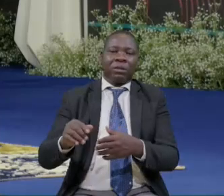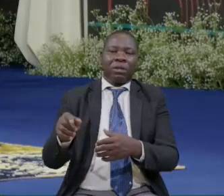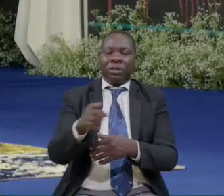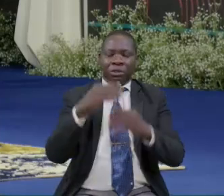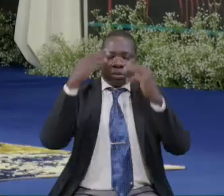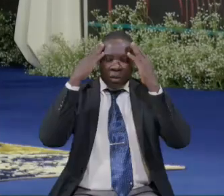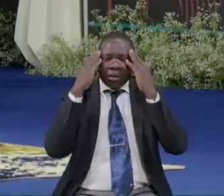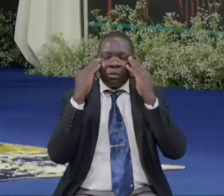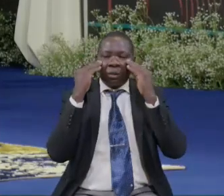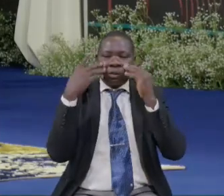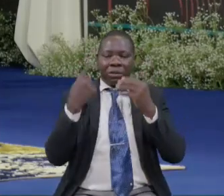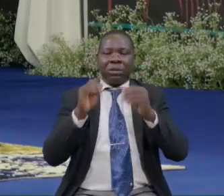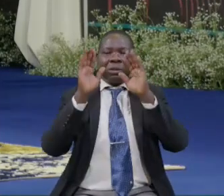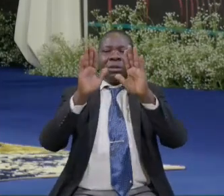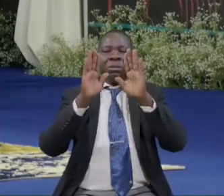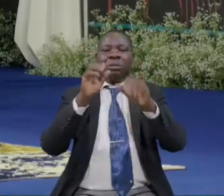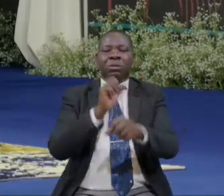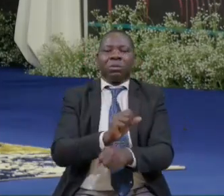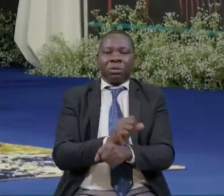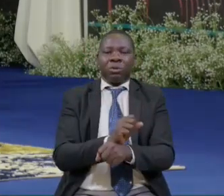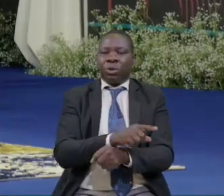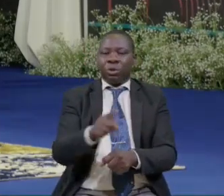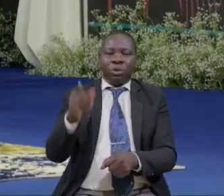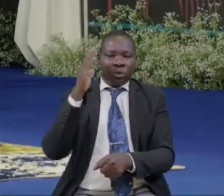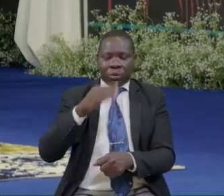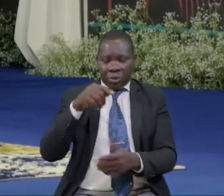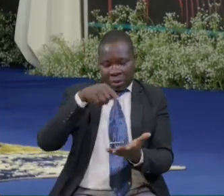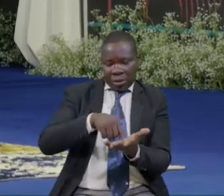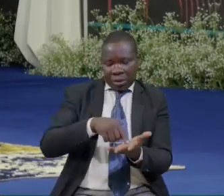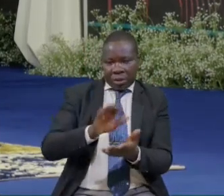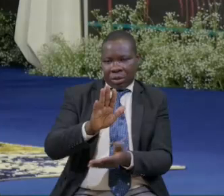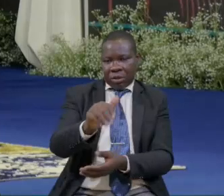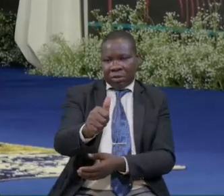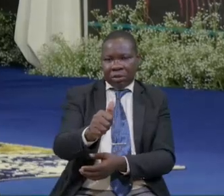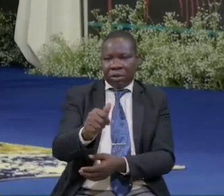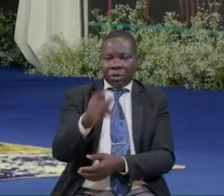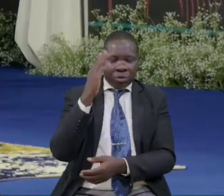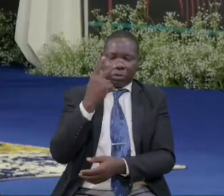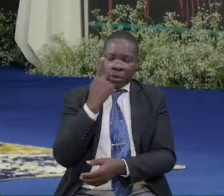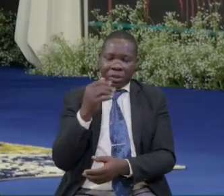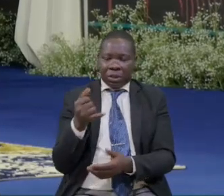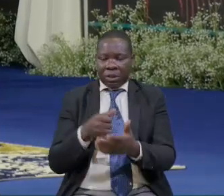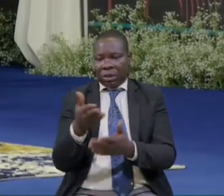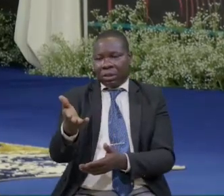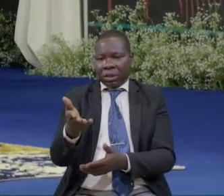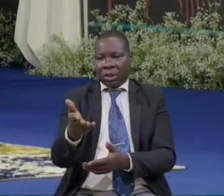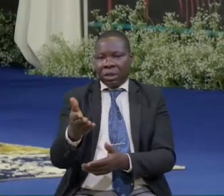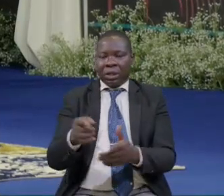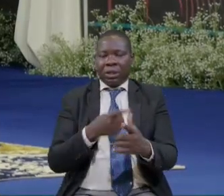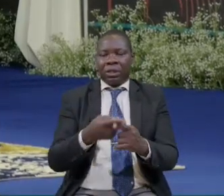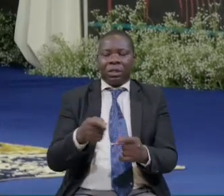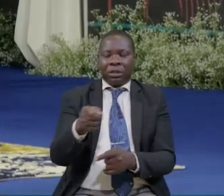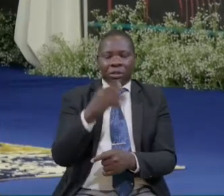miracle, you will check up yourself. You see it there, then you will come out.